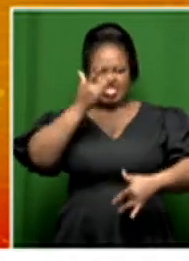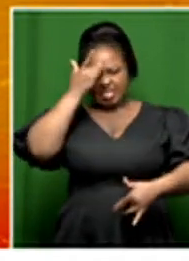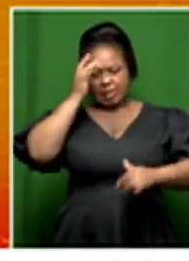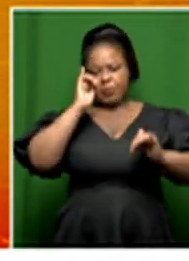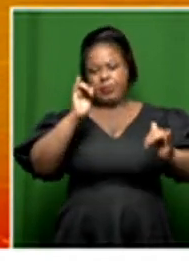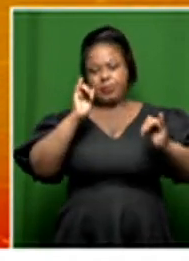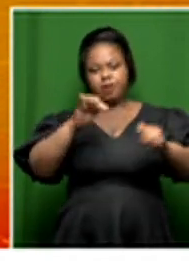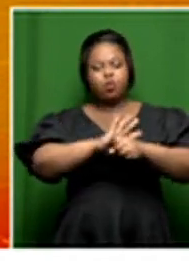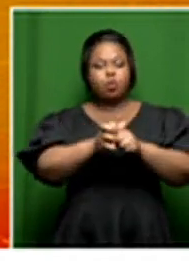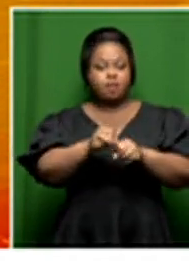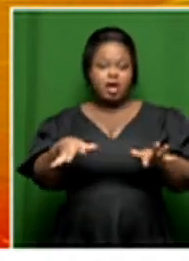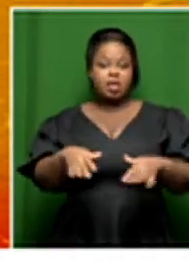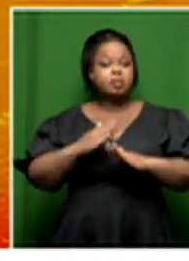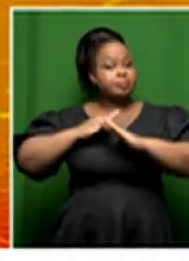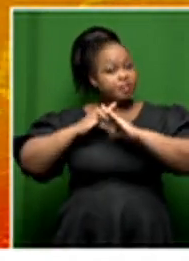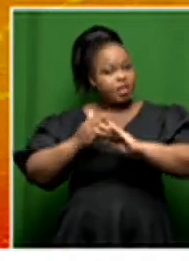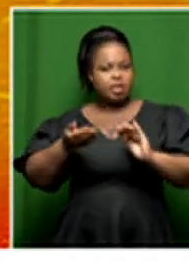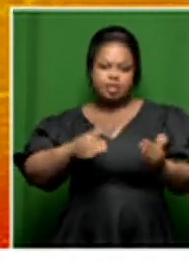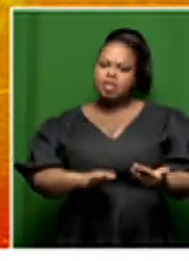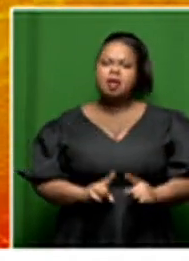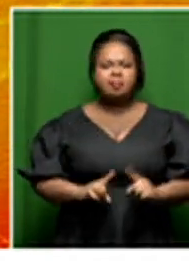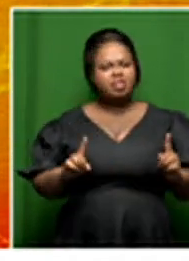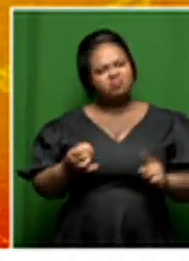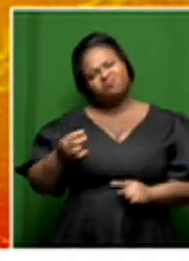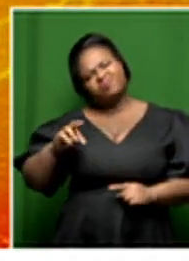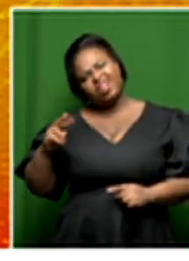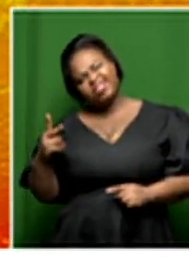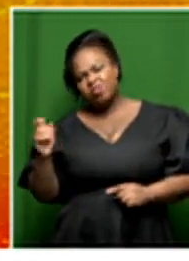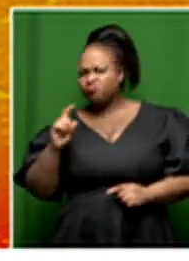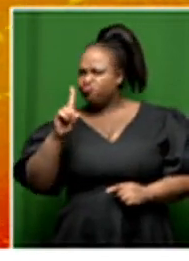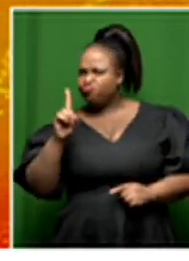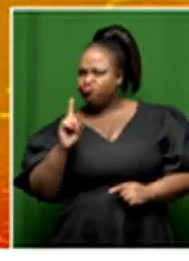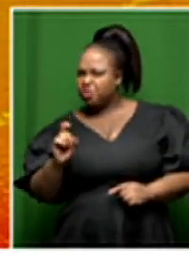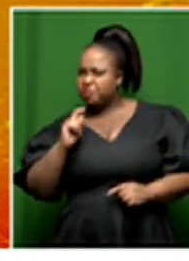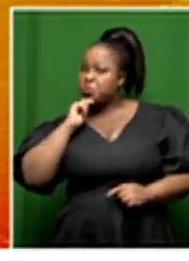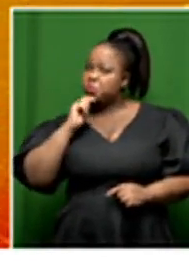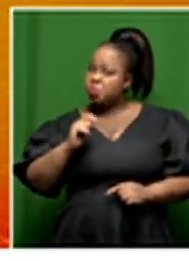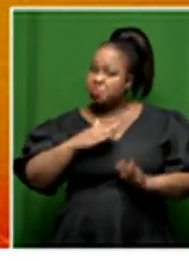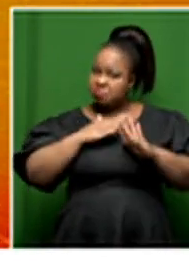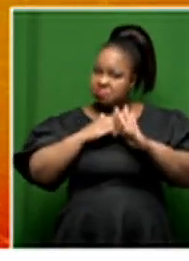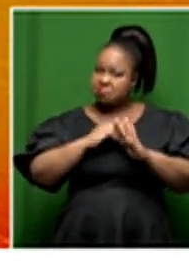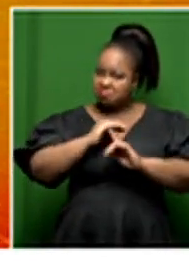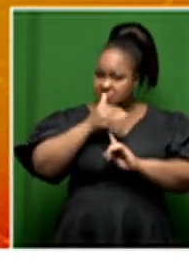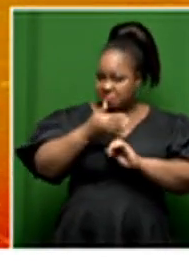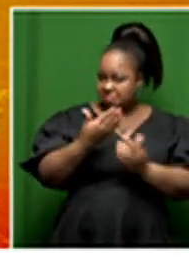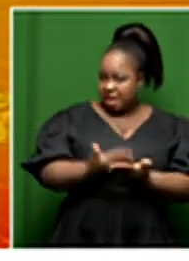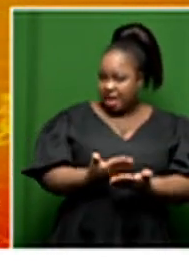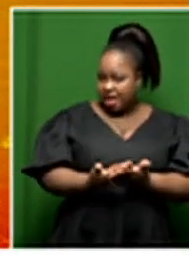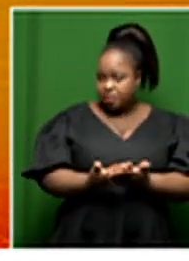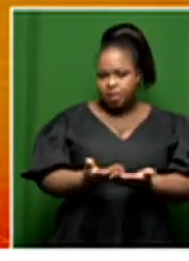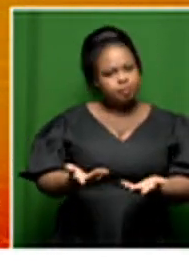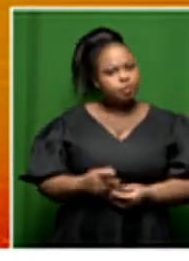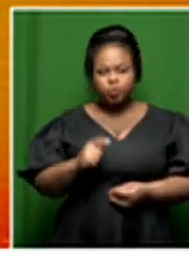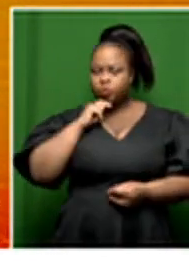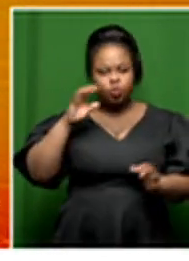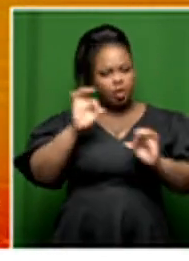severe COVID-19 disease and death. But there are still some questions about its general efficacy, and it is not